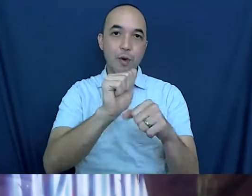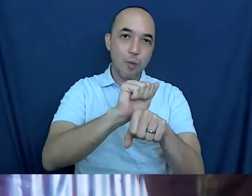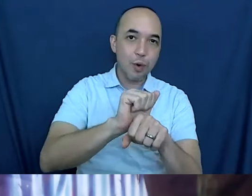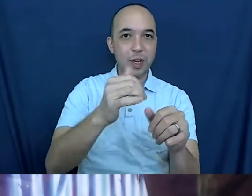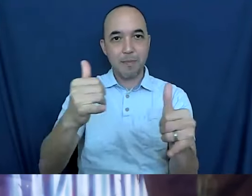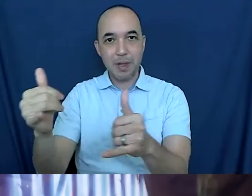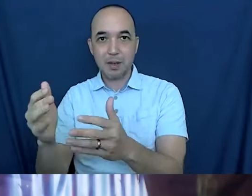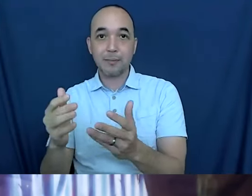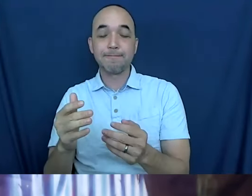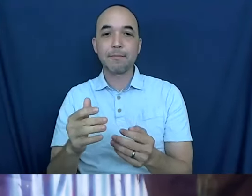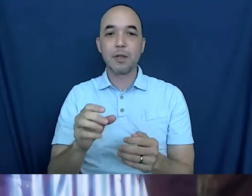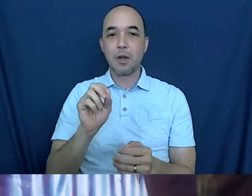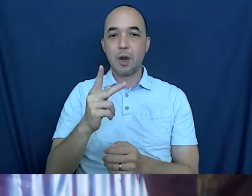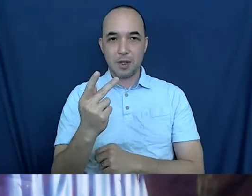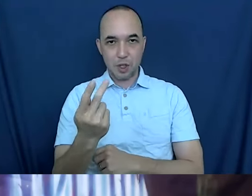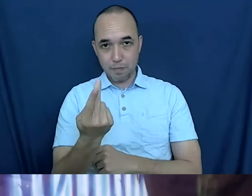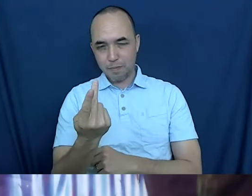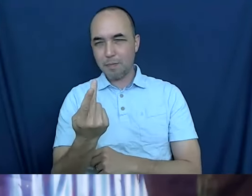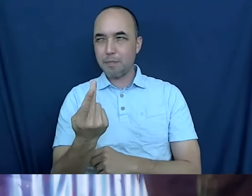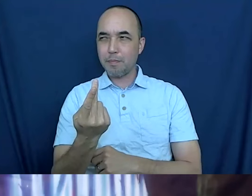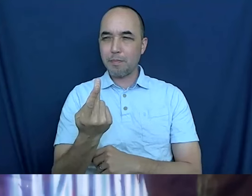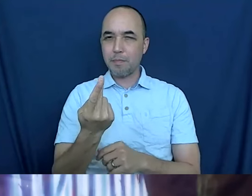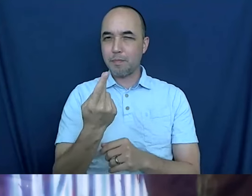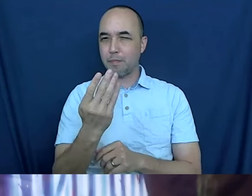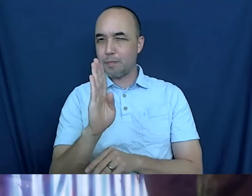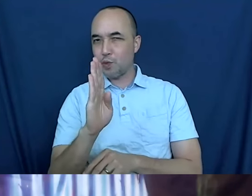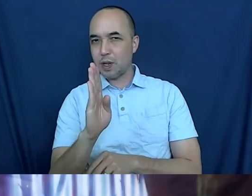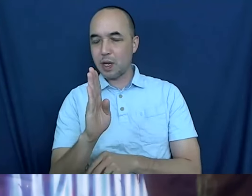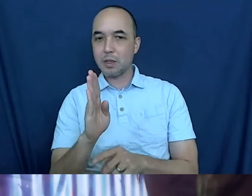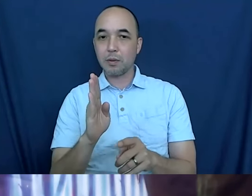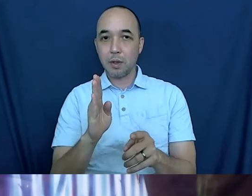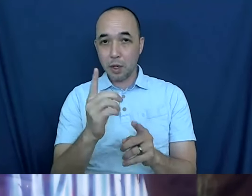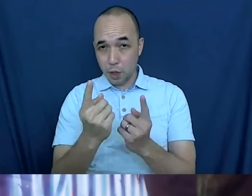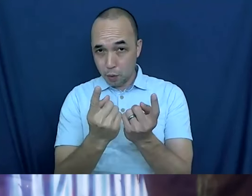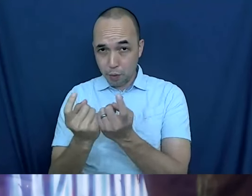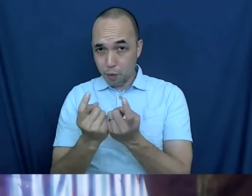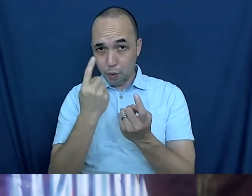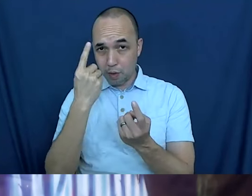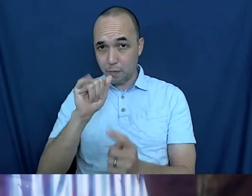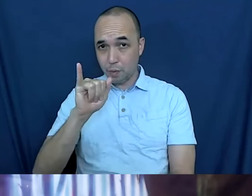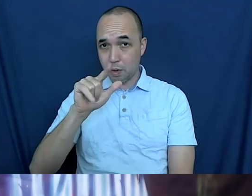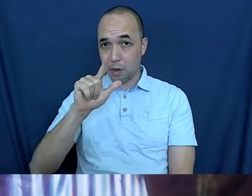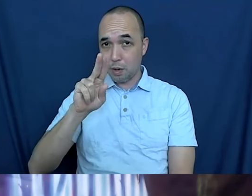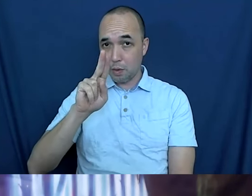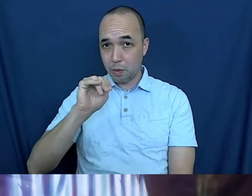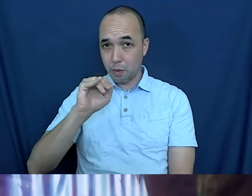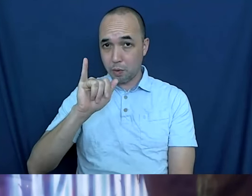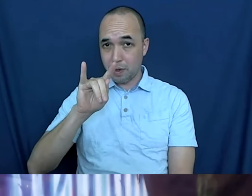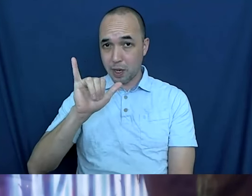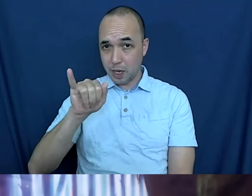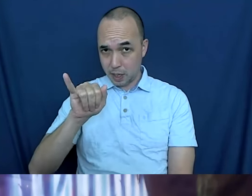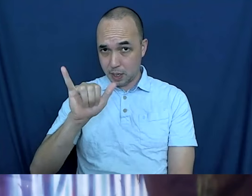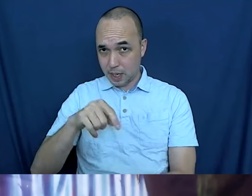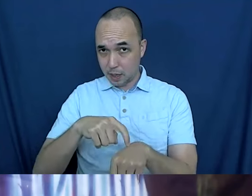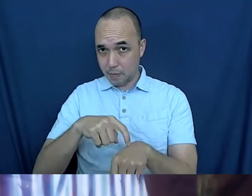few tens of thousands of people, were you recruiting for the Illuminati at that point? Pretty much, yeah.